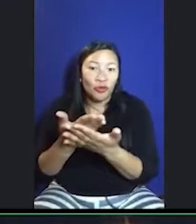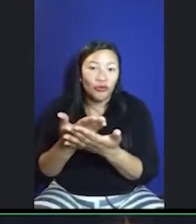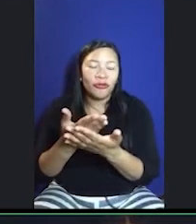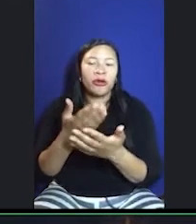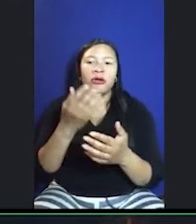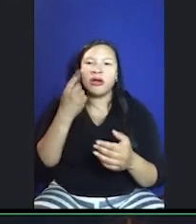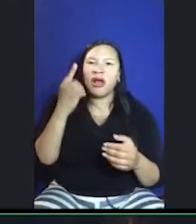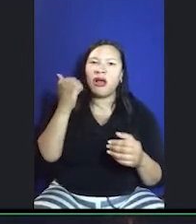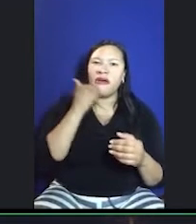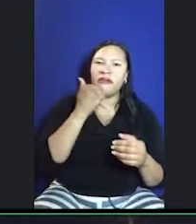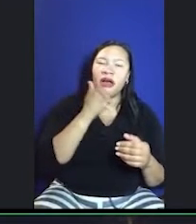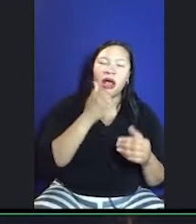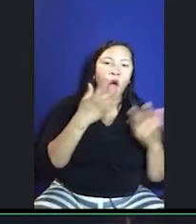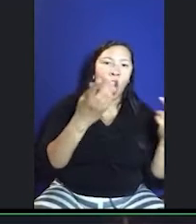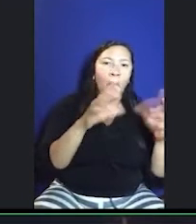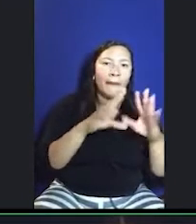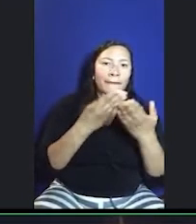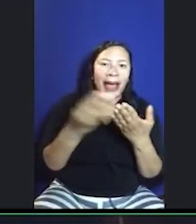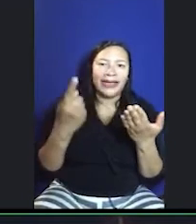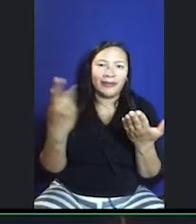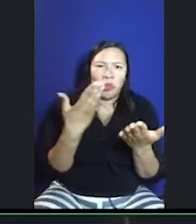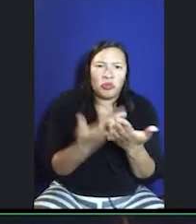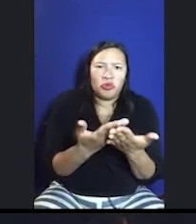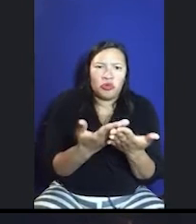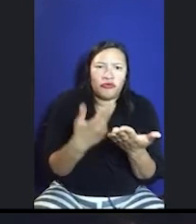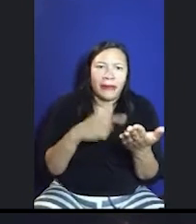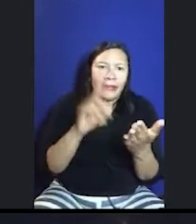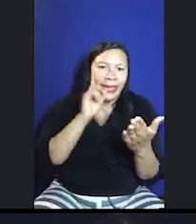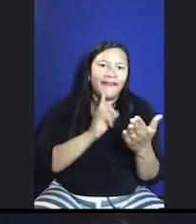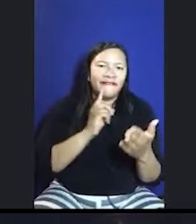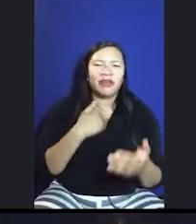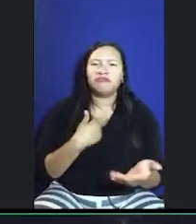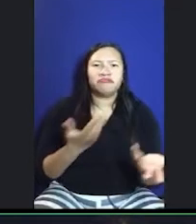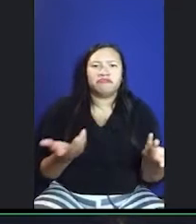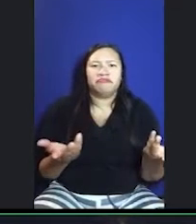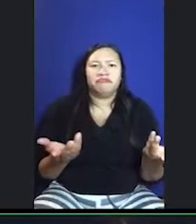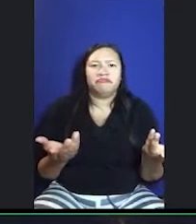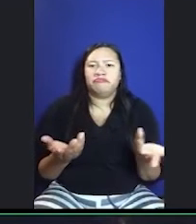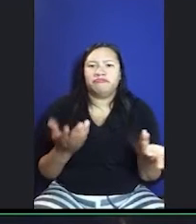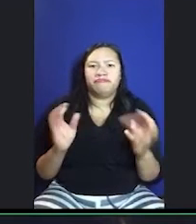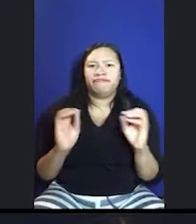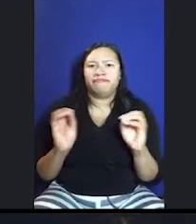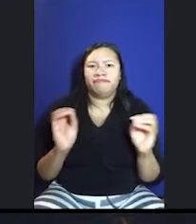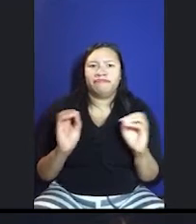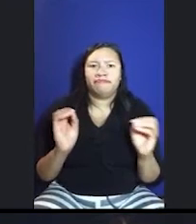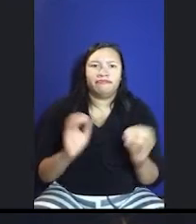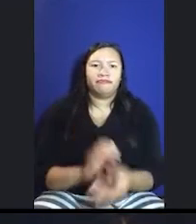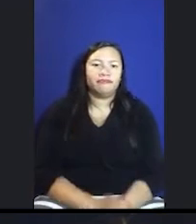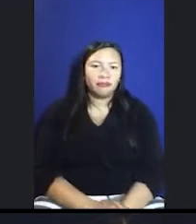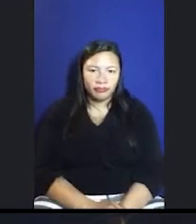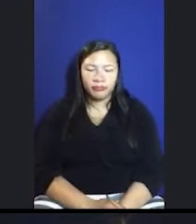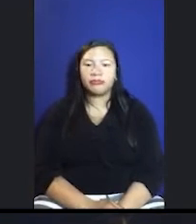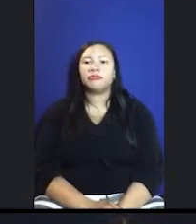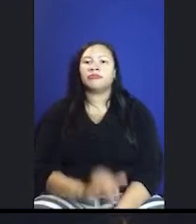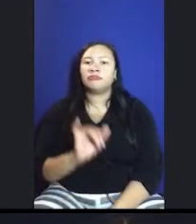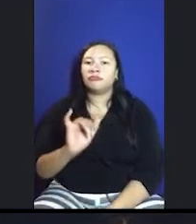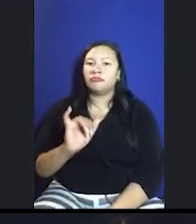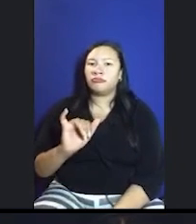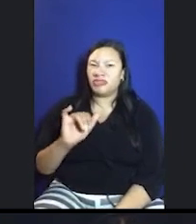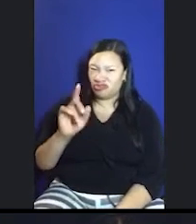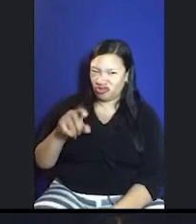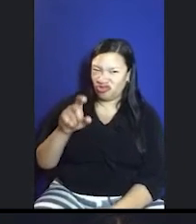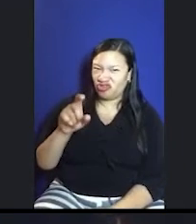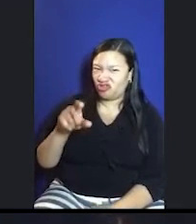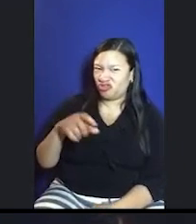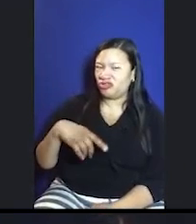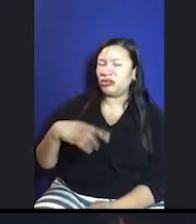buy this off the shelf type of thing to show and prove that I'm deaf. They Yeah, definitely should no. have that. They should have that, like, especially on